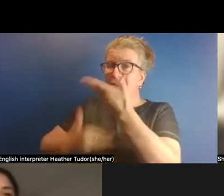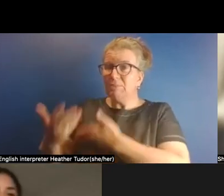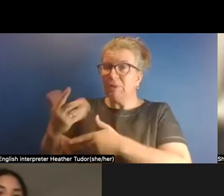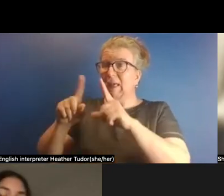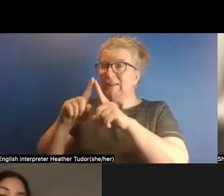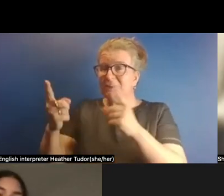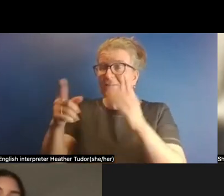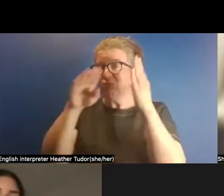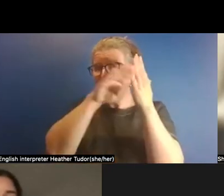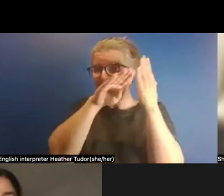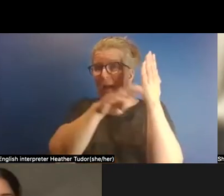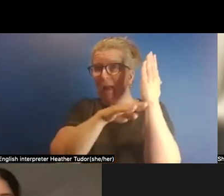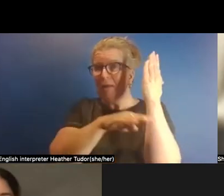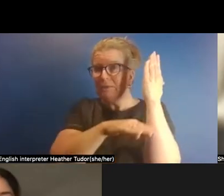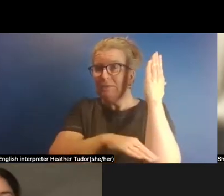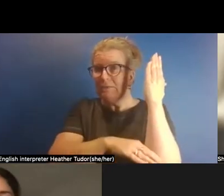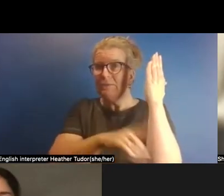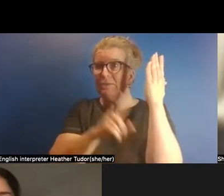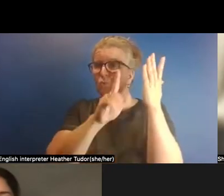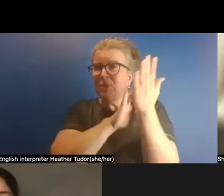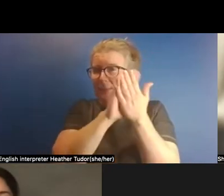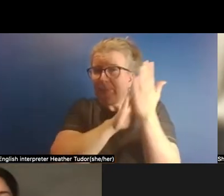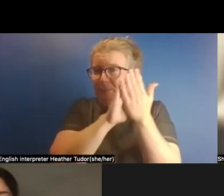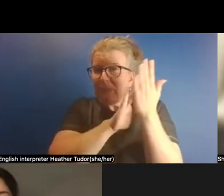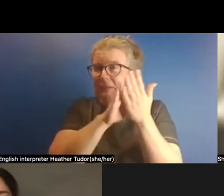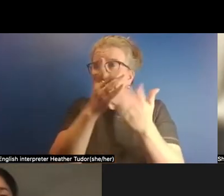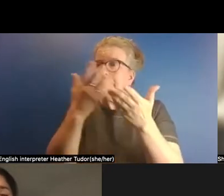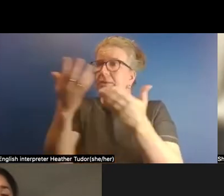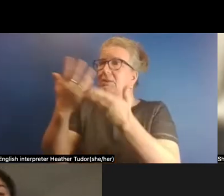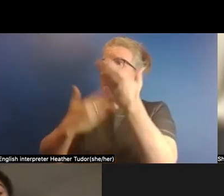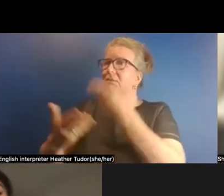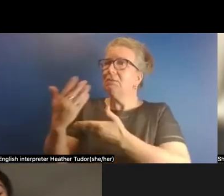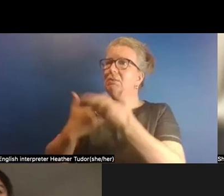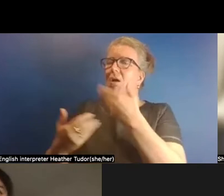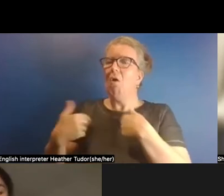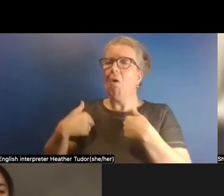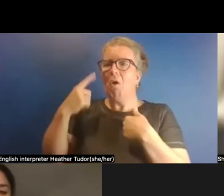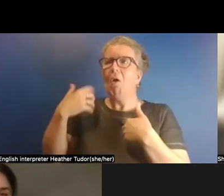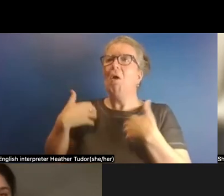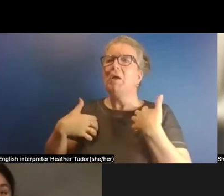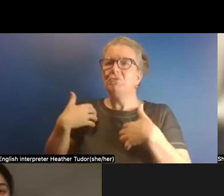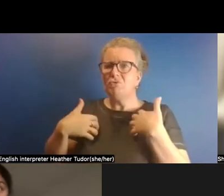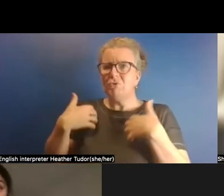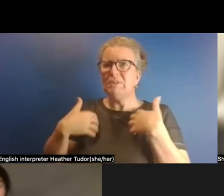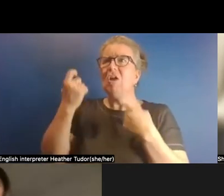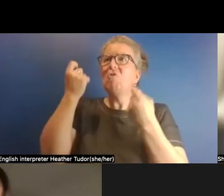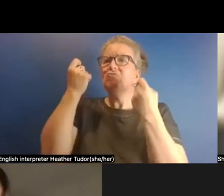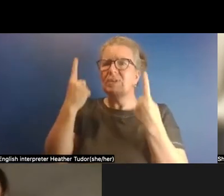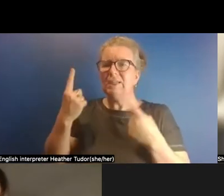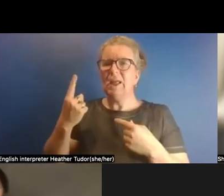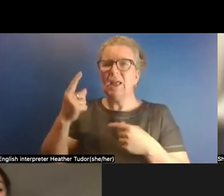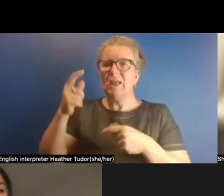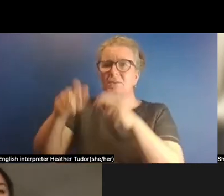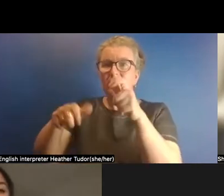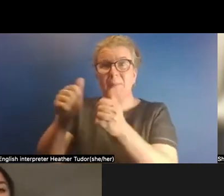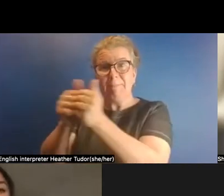mean, where they come from, and that kind of stuff. And I thought it was quite interesting that people my age and even the generation below us, like, they